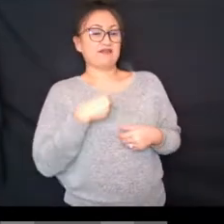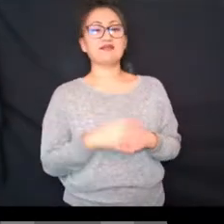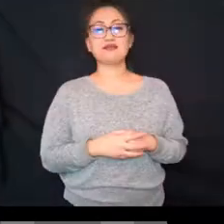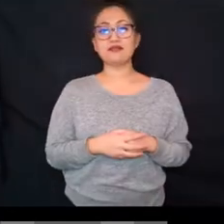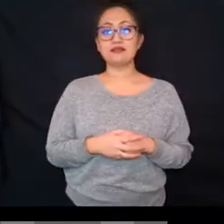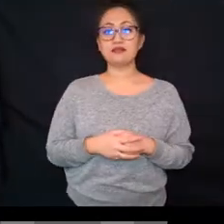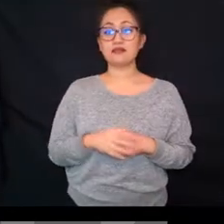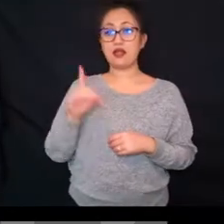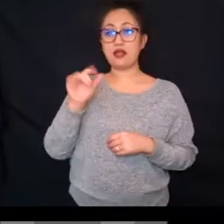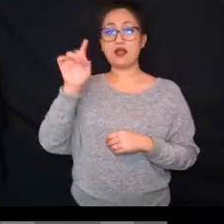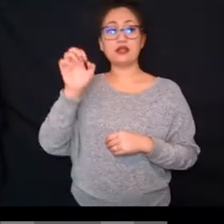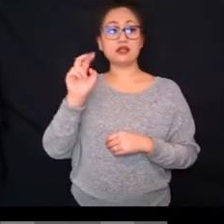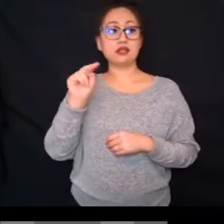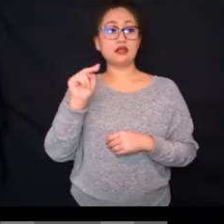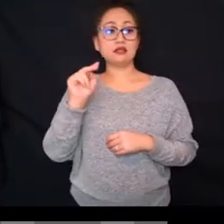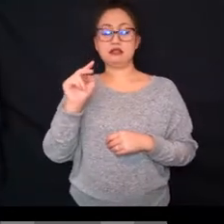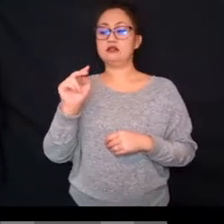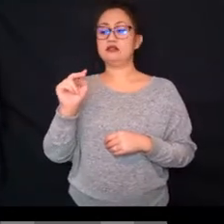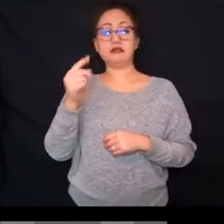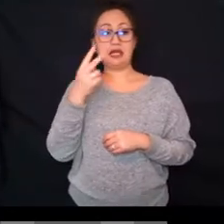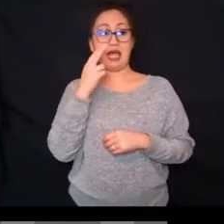way, Mr. Dalton, so you can see the story.